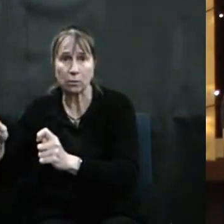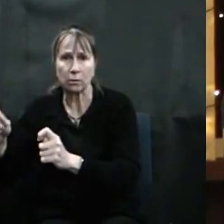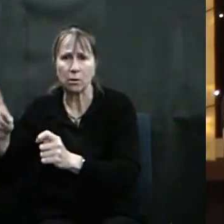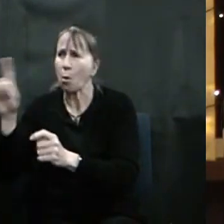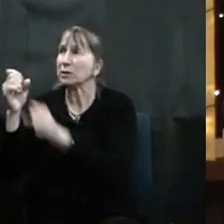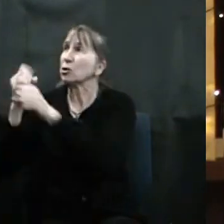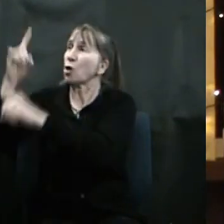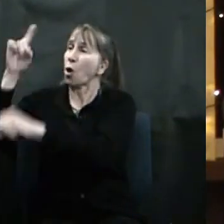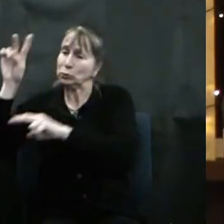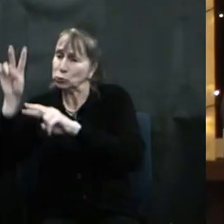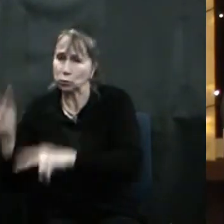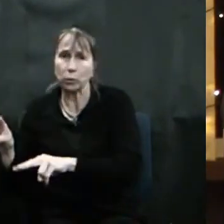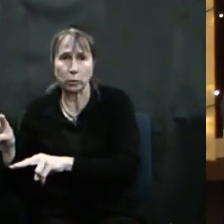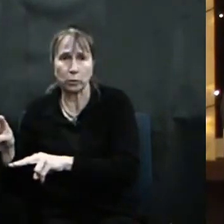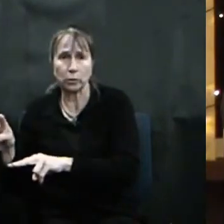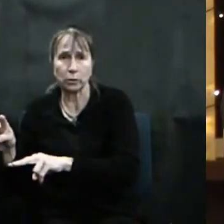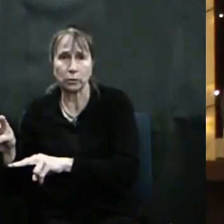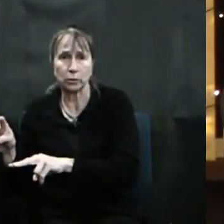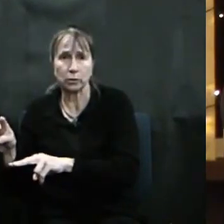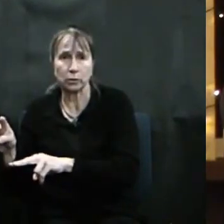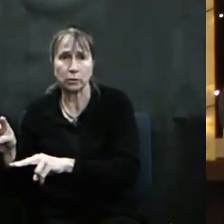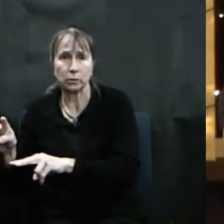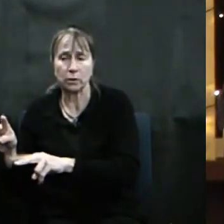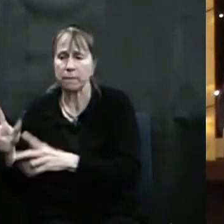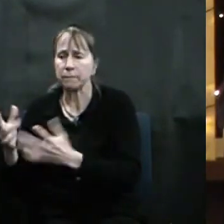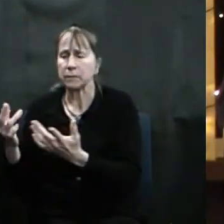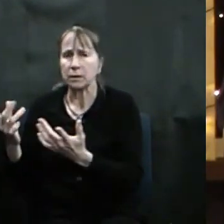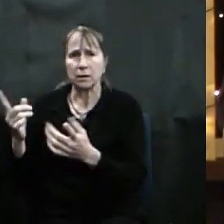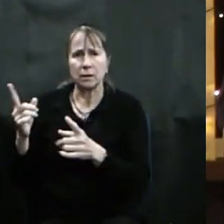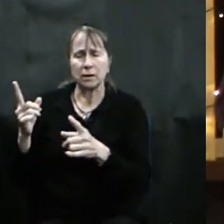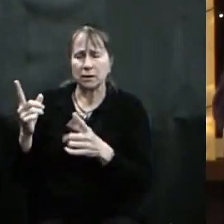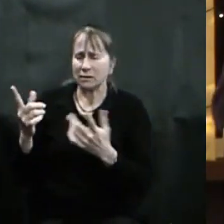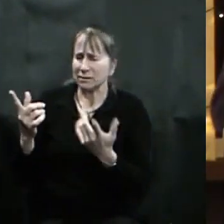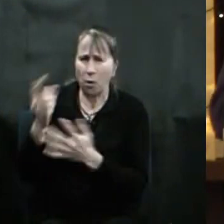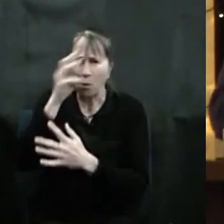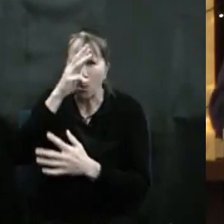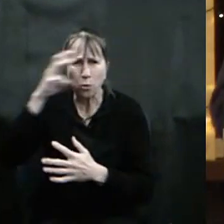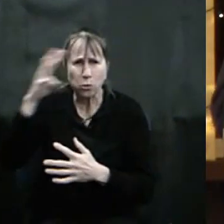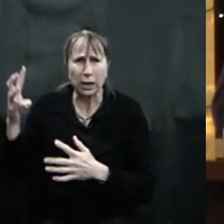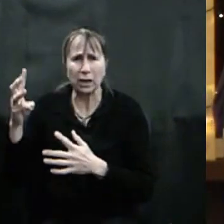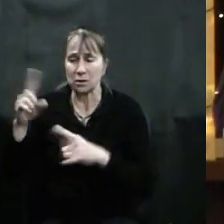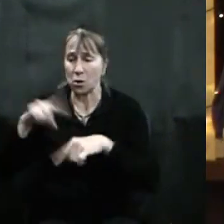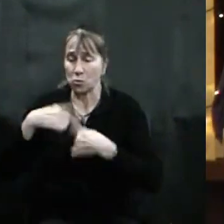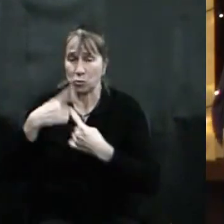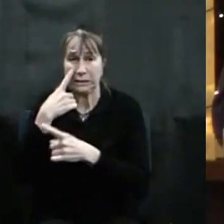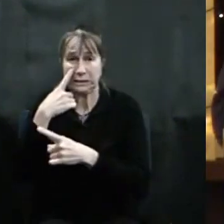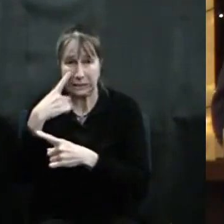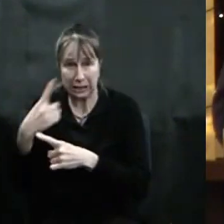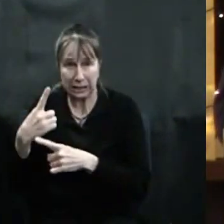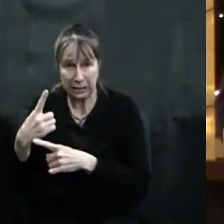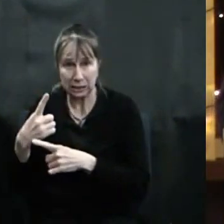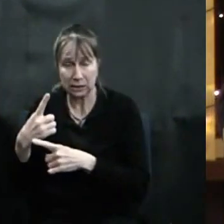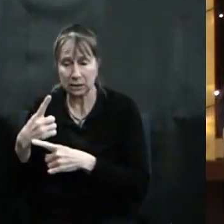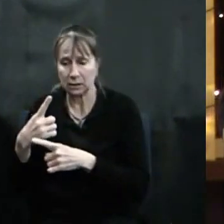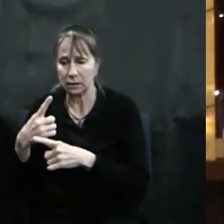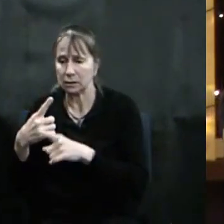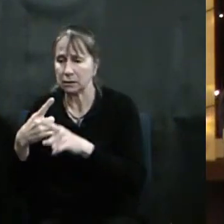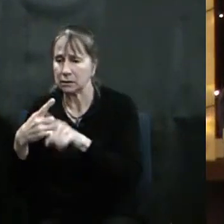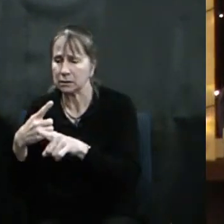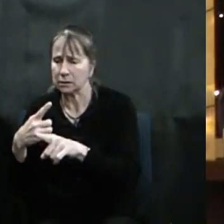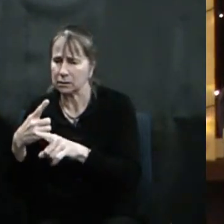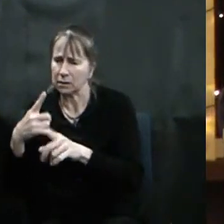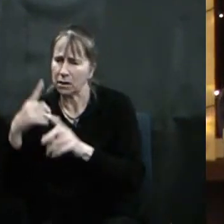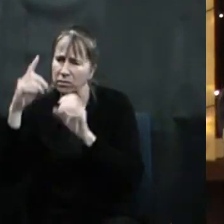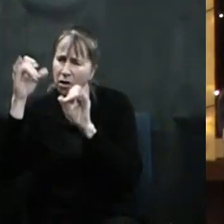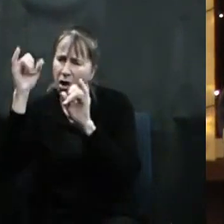what God thinks of them. And weirdly, you can see there, on the one hand in verse 3, he sees the idol